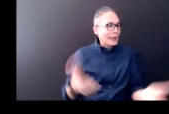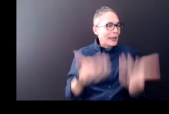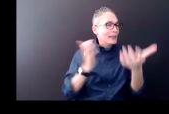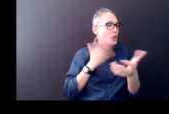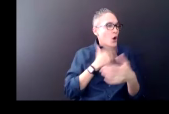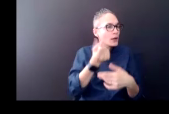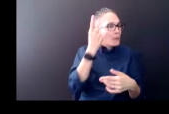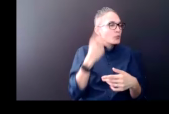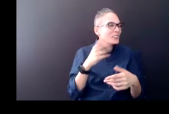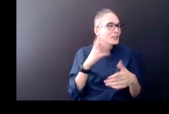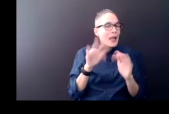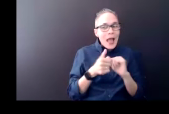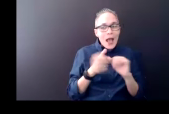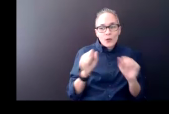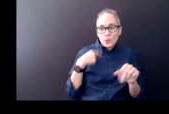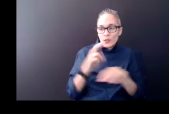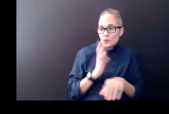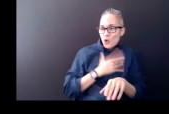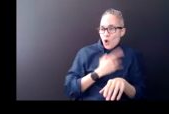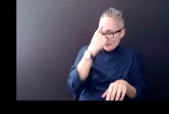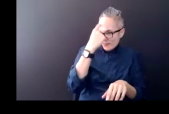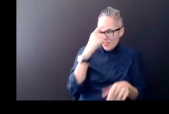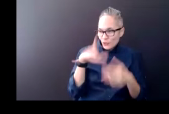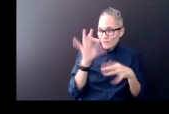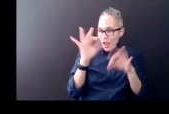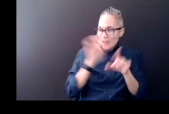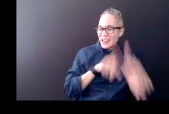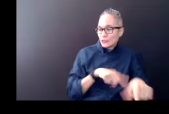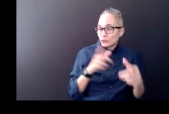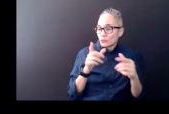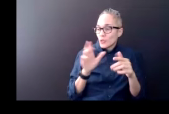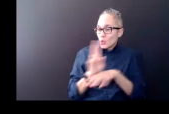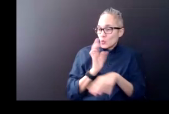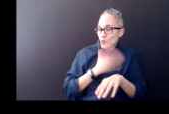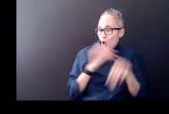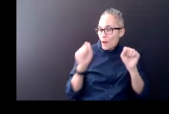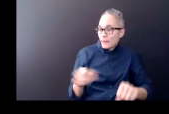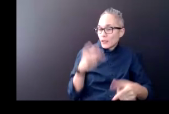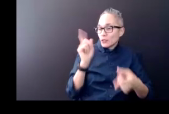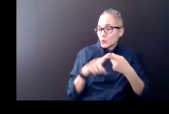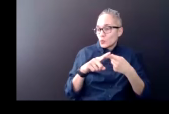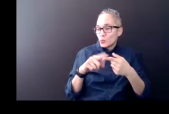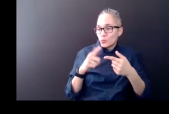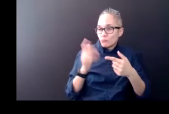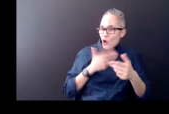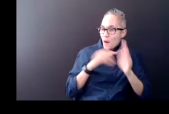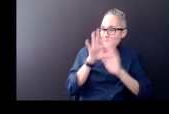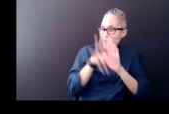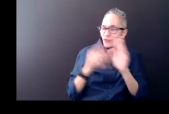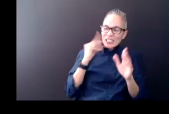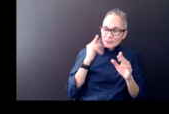own like mental models and our own like special like abilities and our background?